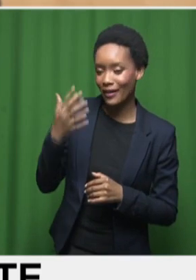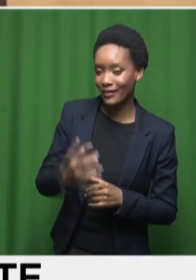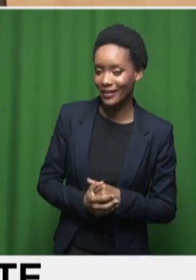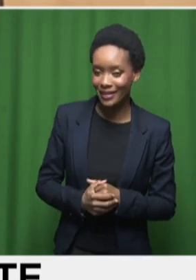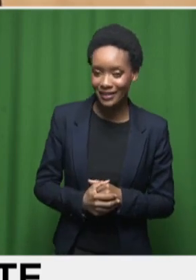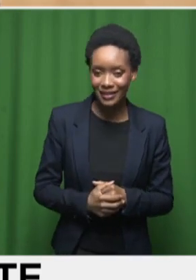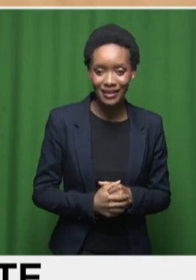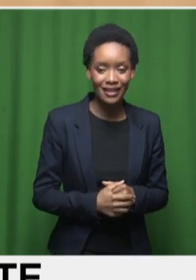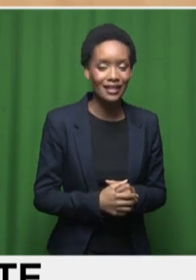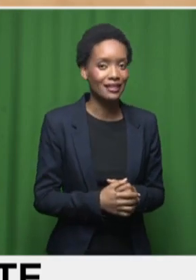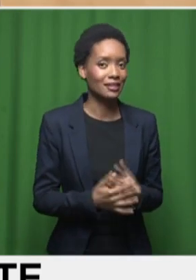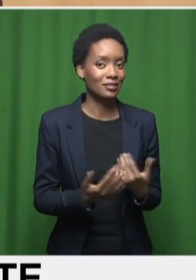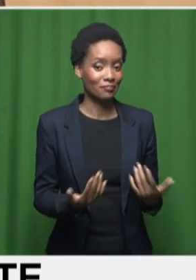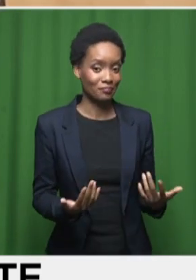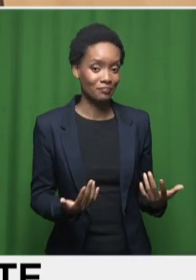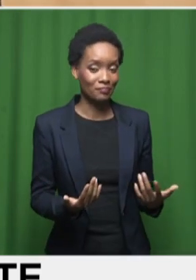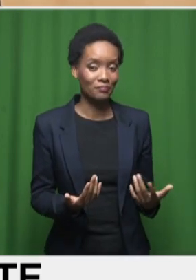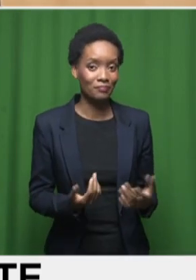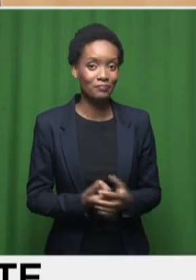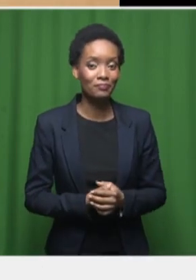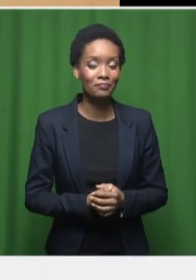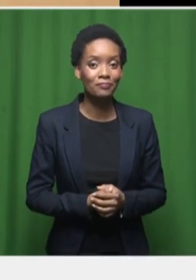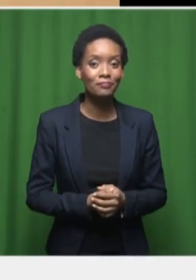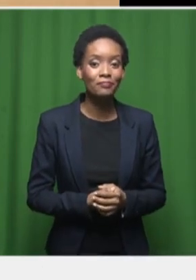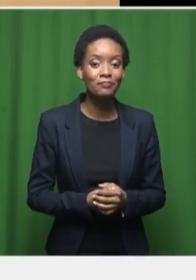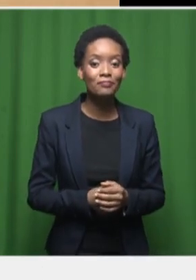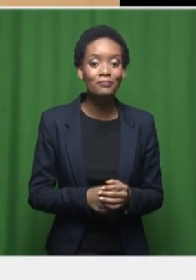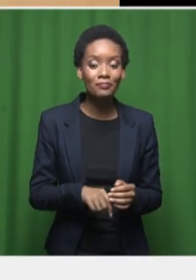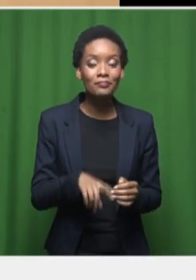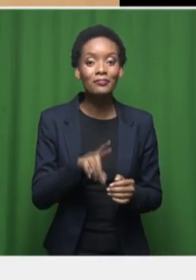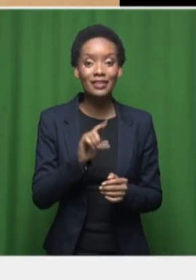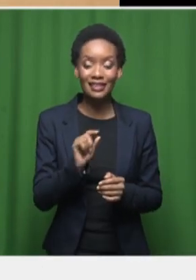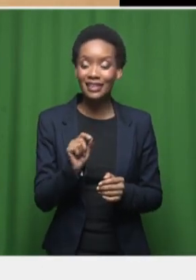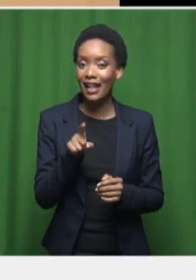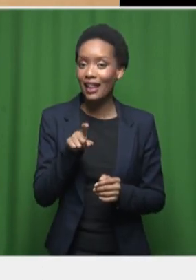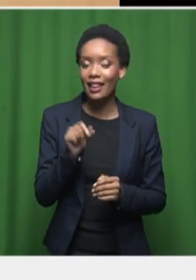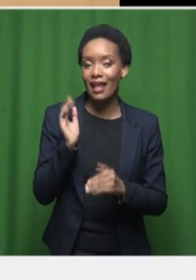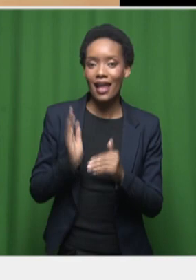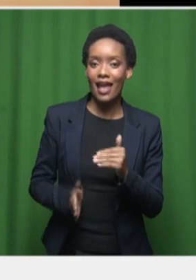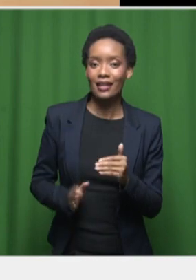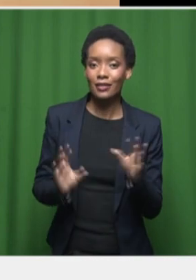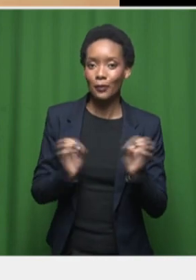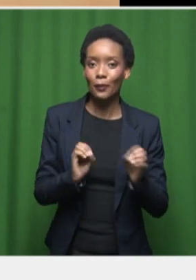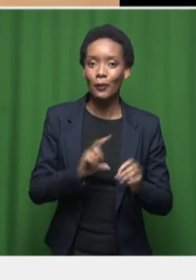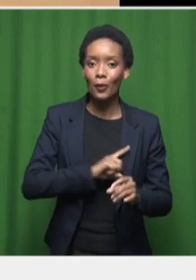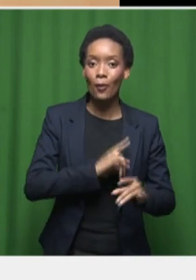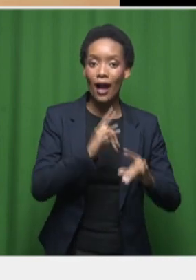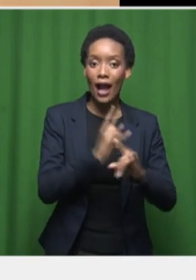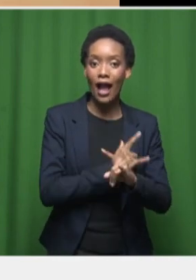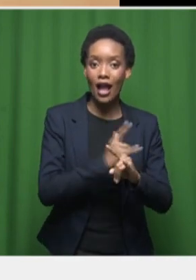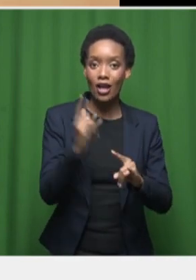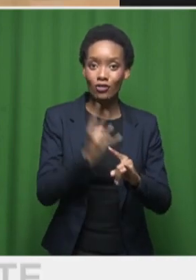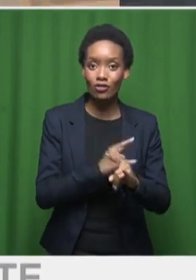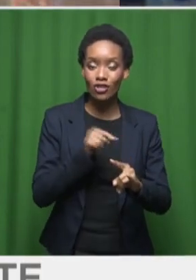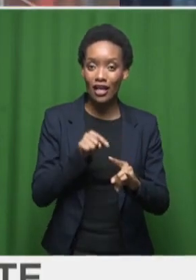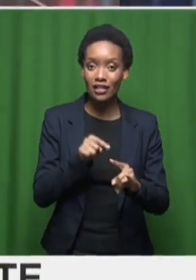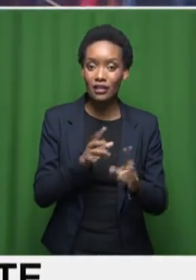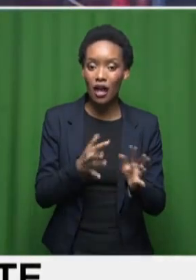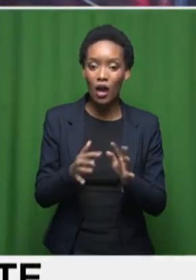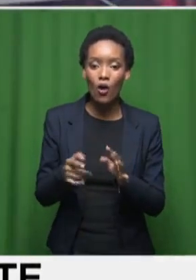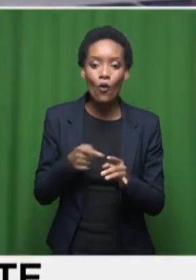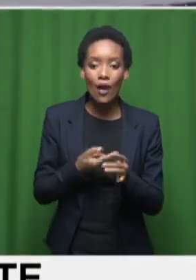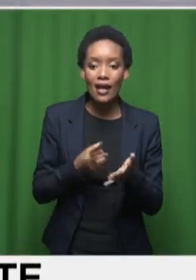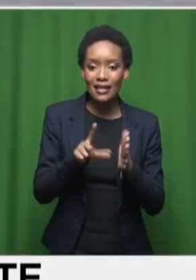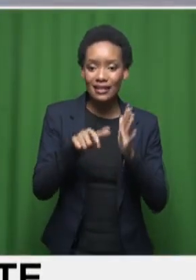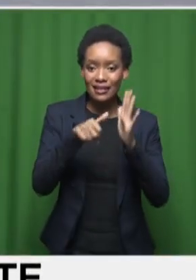I would say it's really uncertain, right? And it's endless because these chatbots, the way they've designed them, they are smart,